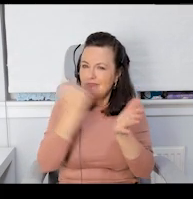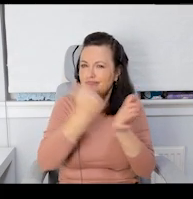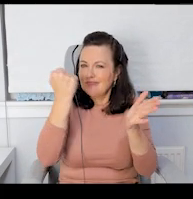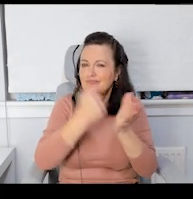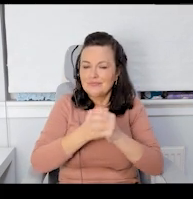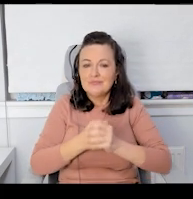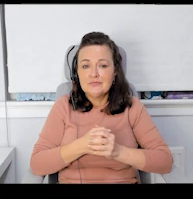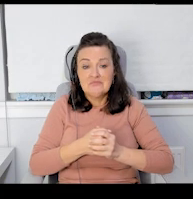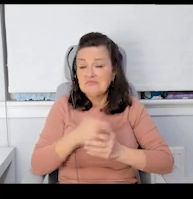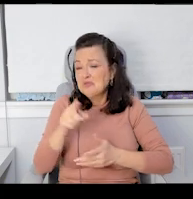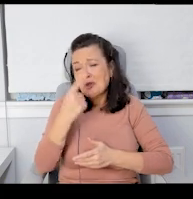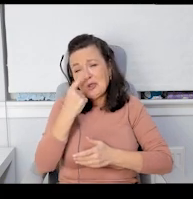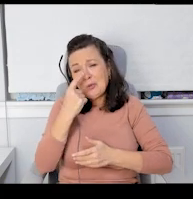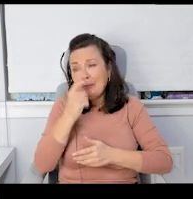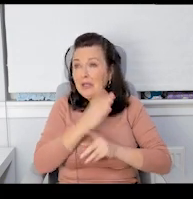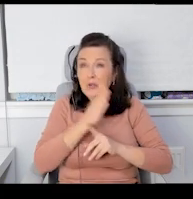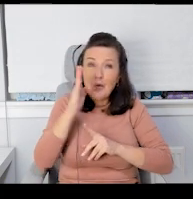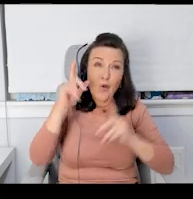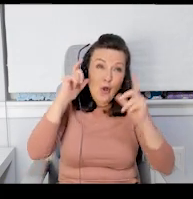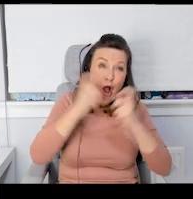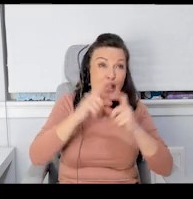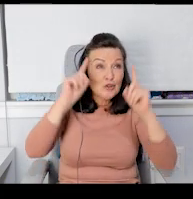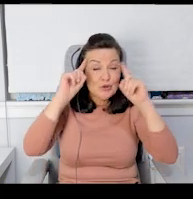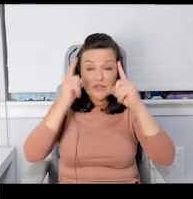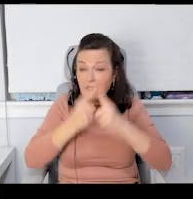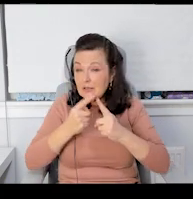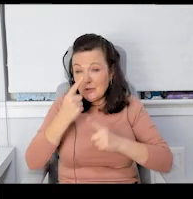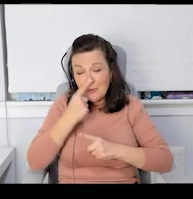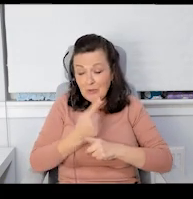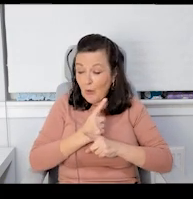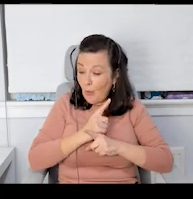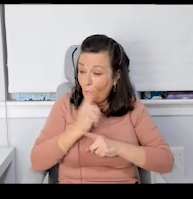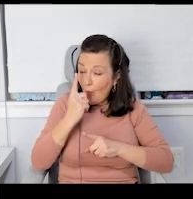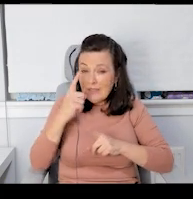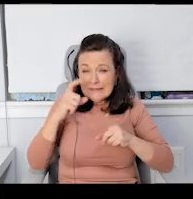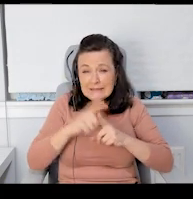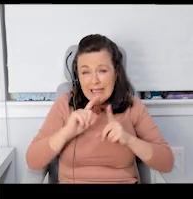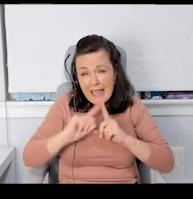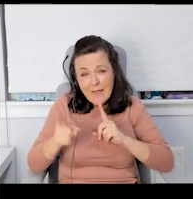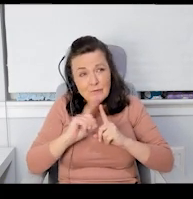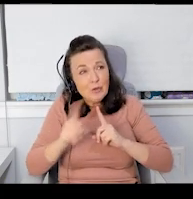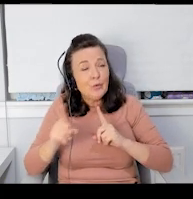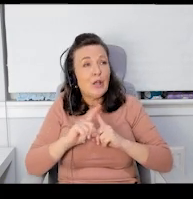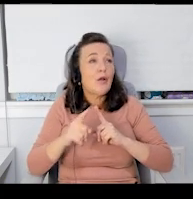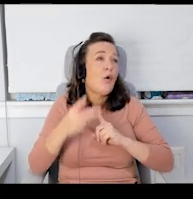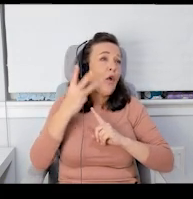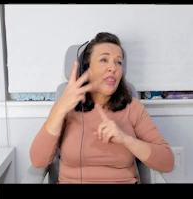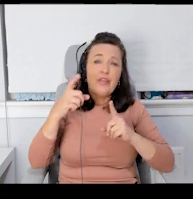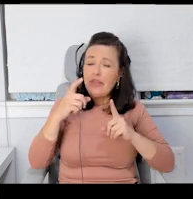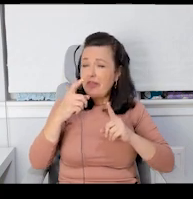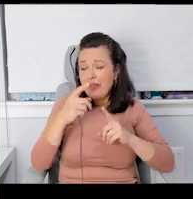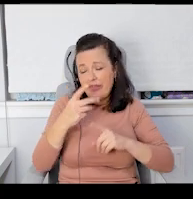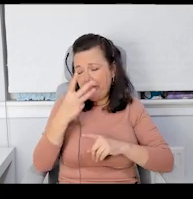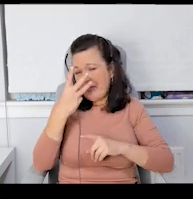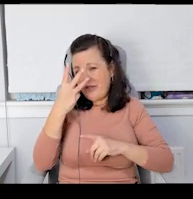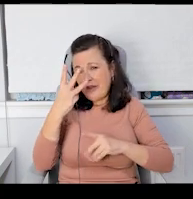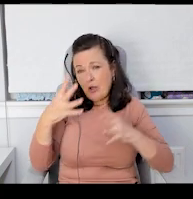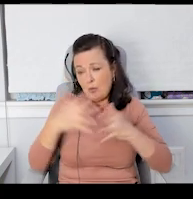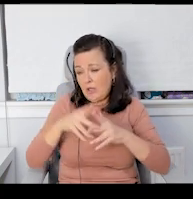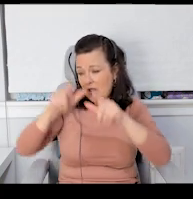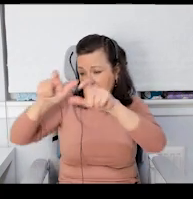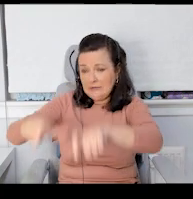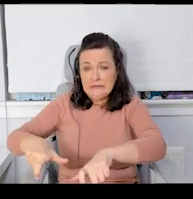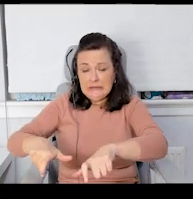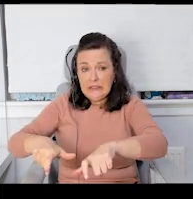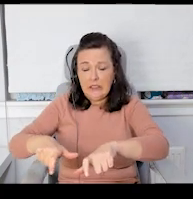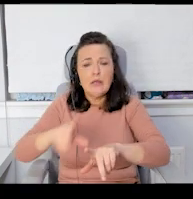or block release, and it just obviously depends on the apprenticeship, but they will always be given that time to do the studying and make sure that they have it.